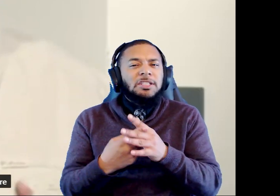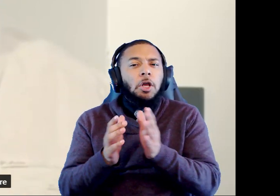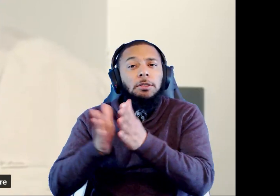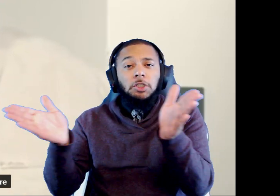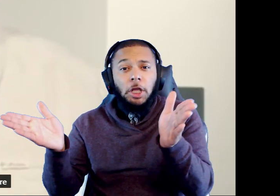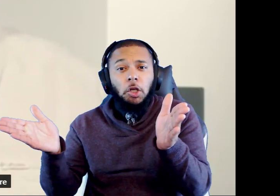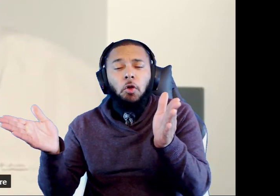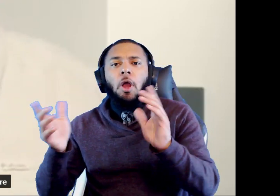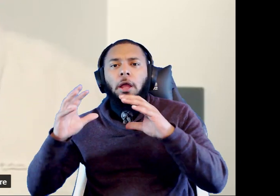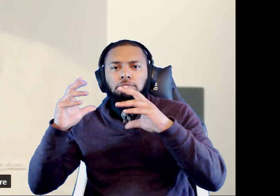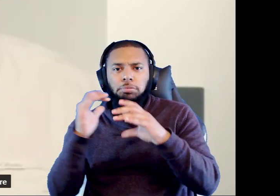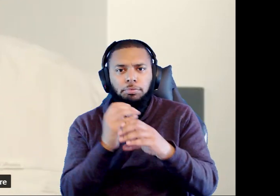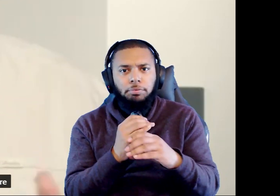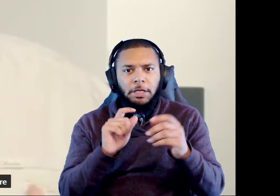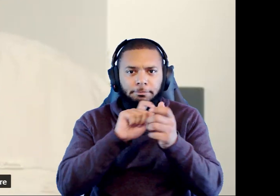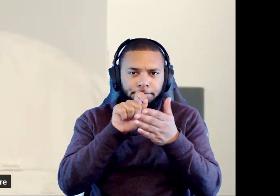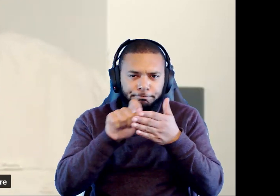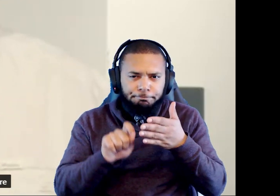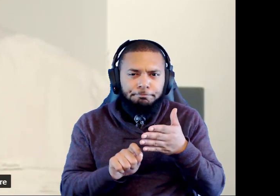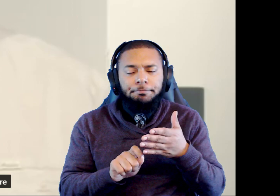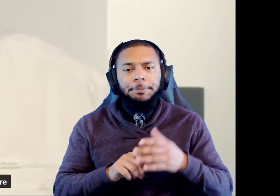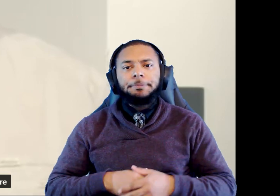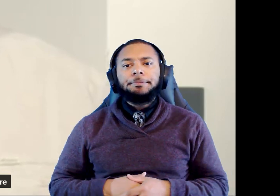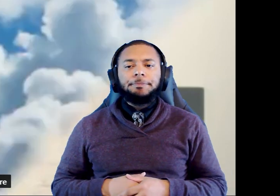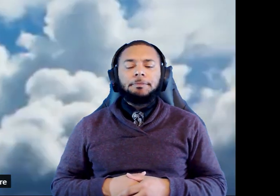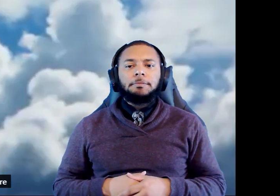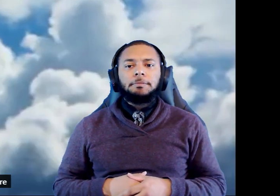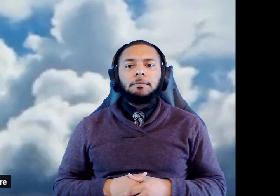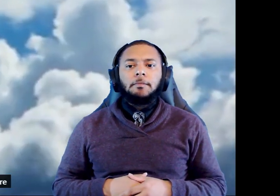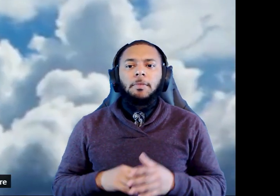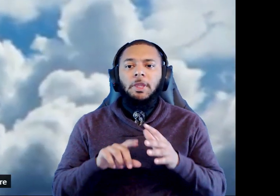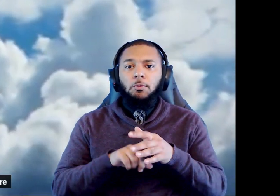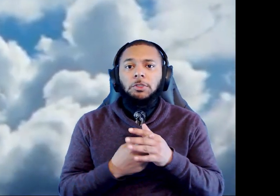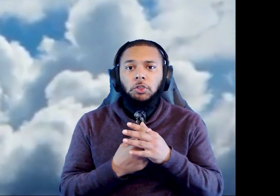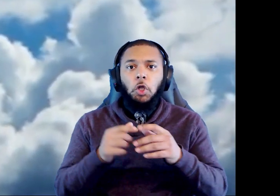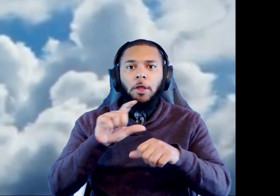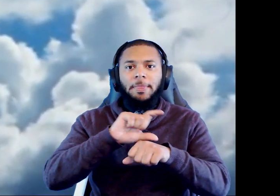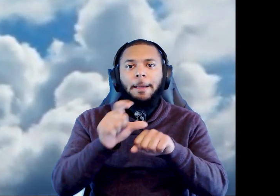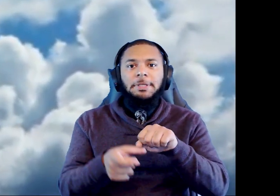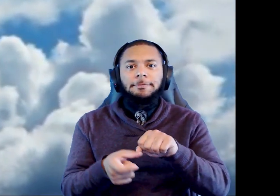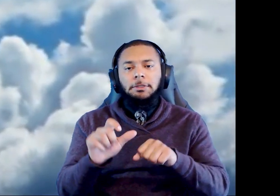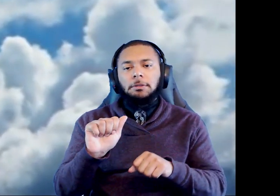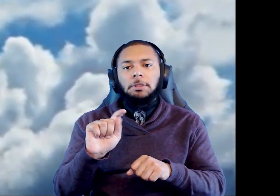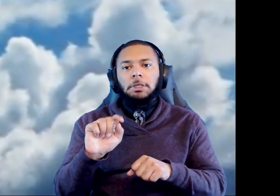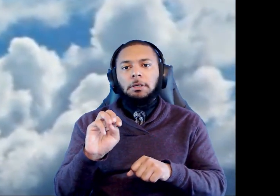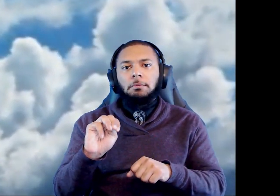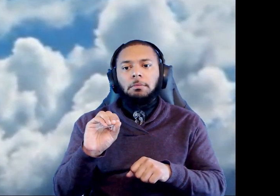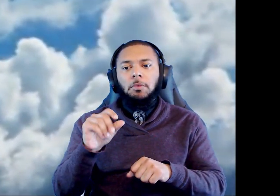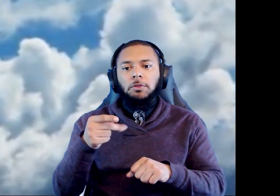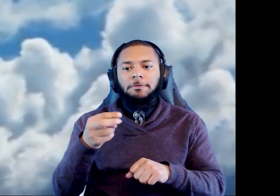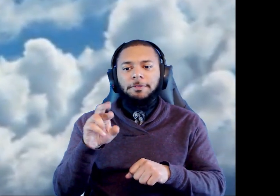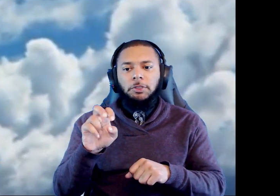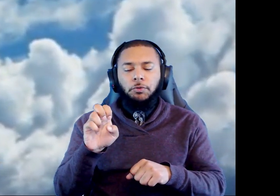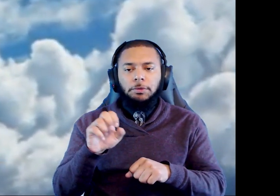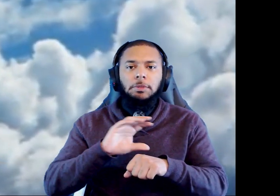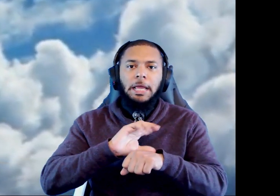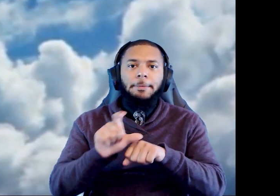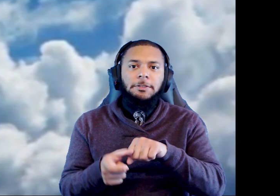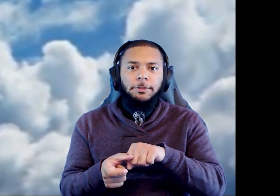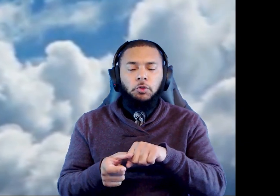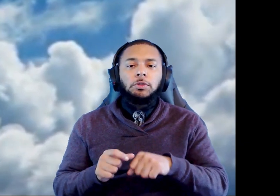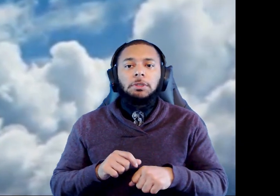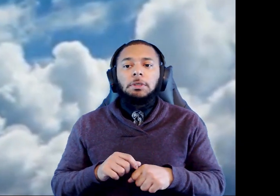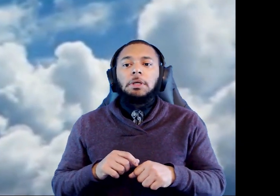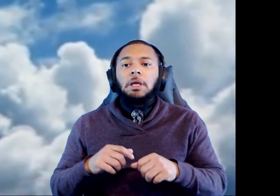some of the main parts of the inside and crust of the Earth. We'll start at the atmosphere. We'll talk about that.